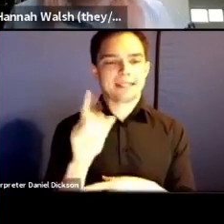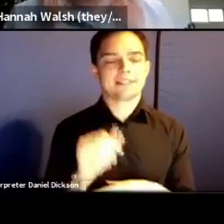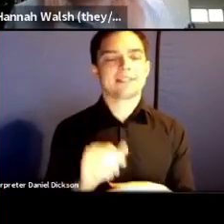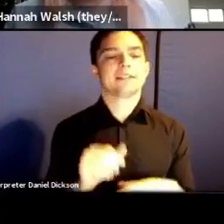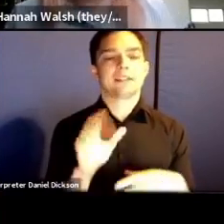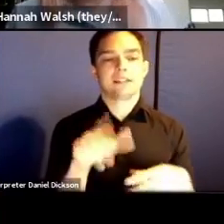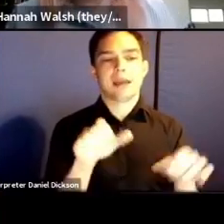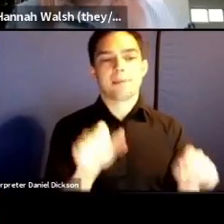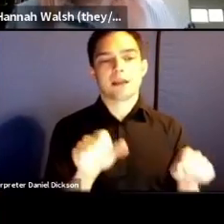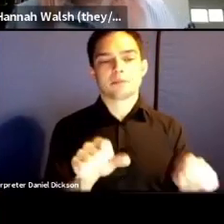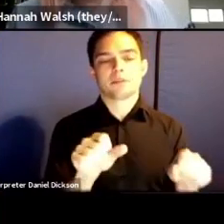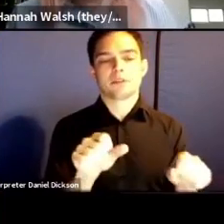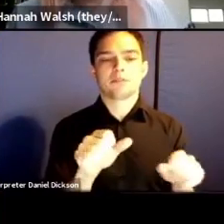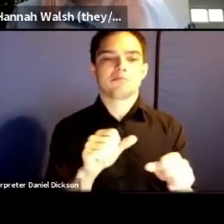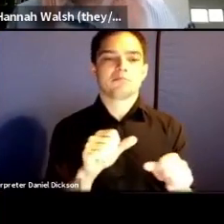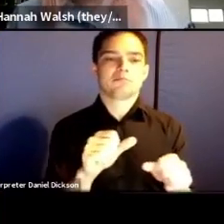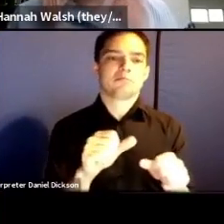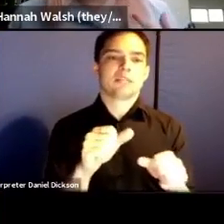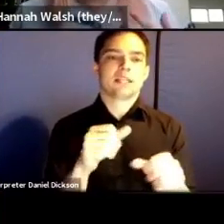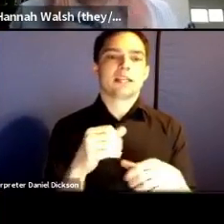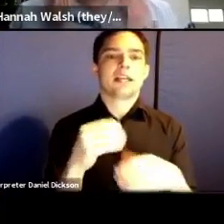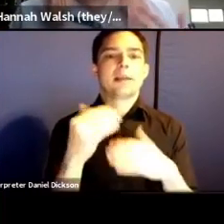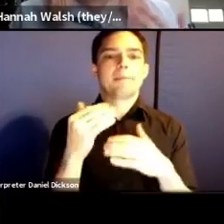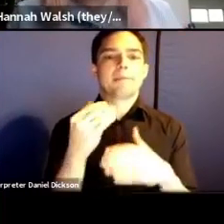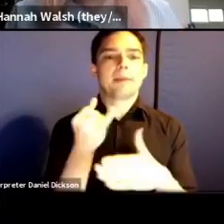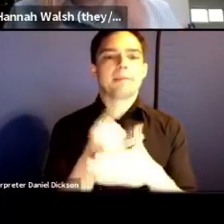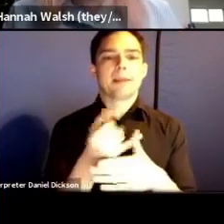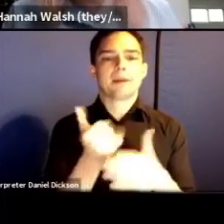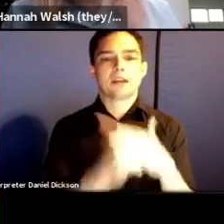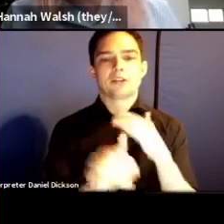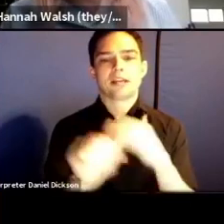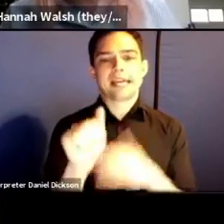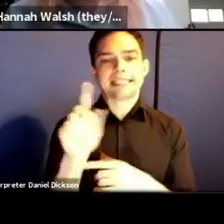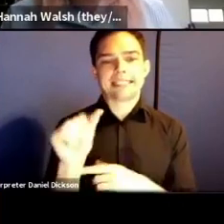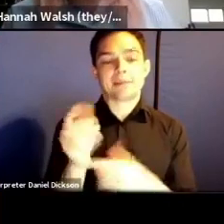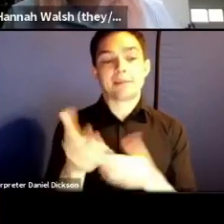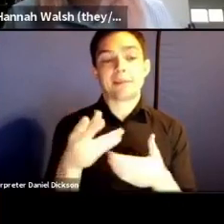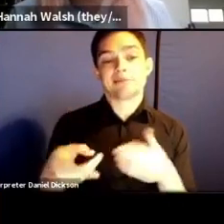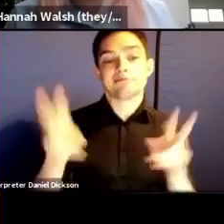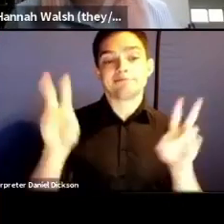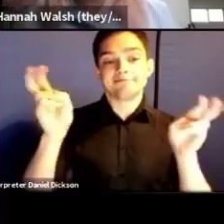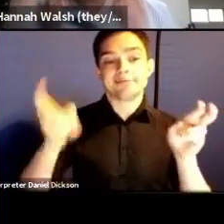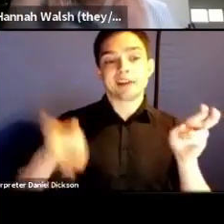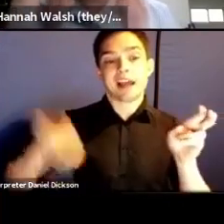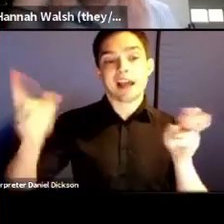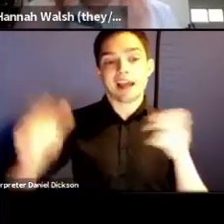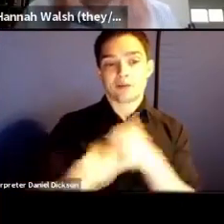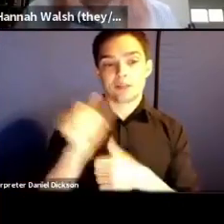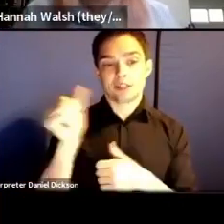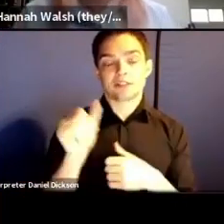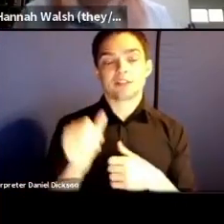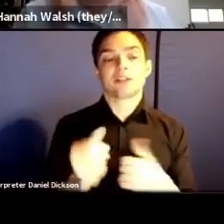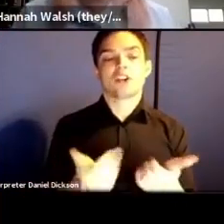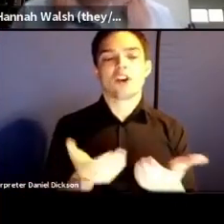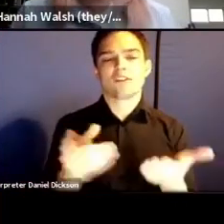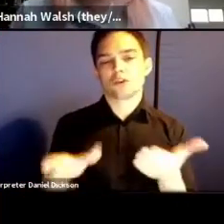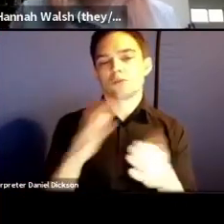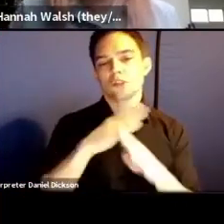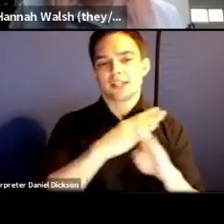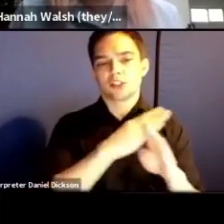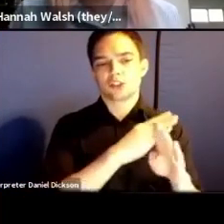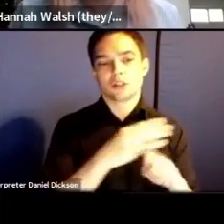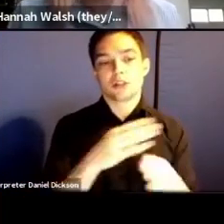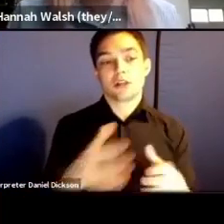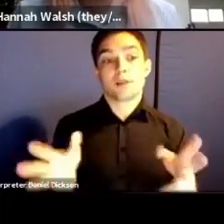could be an impairment under the ADA that may be considered high risk in of itself and offer you some protections, but